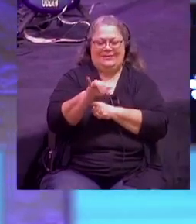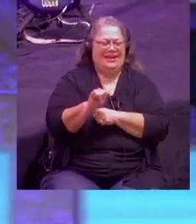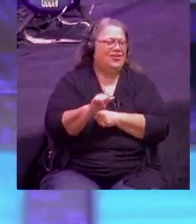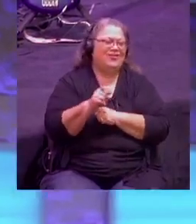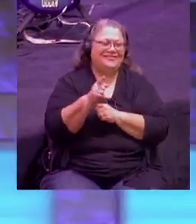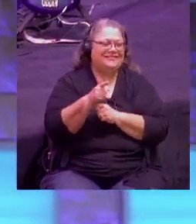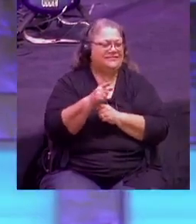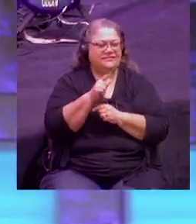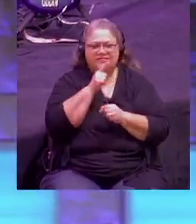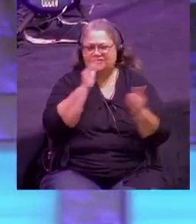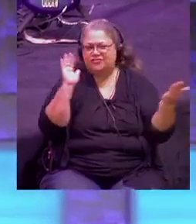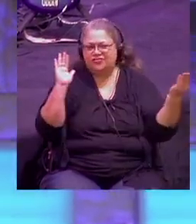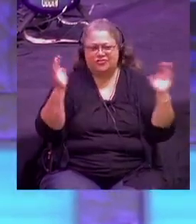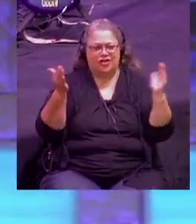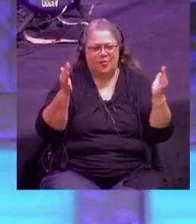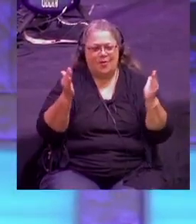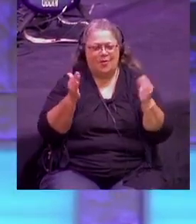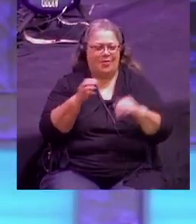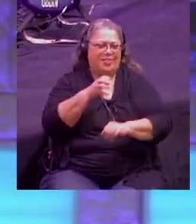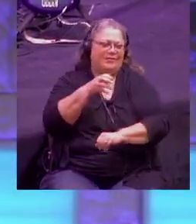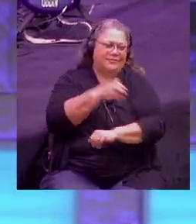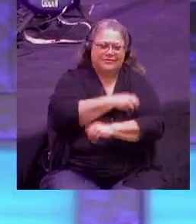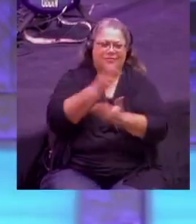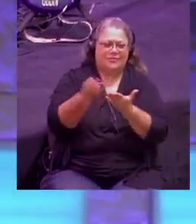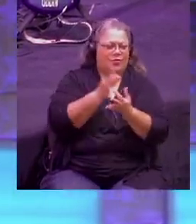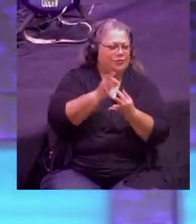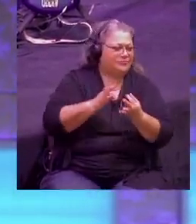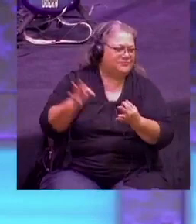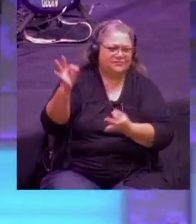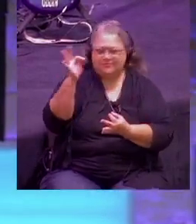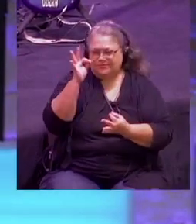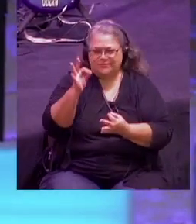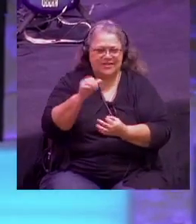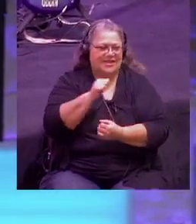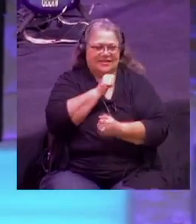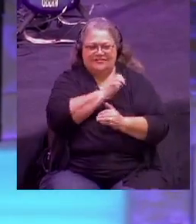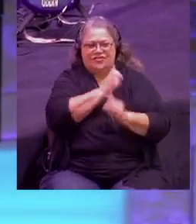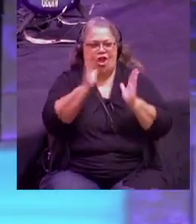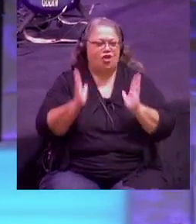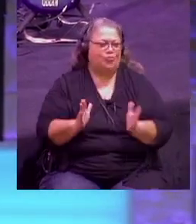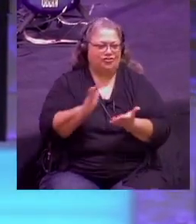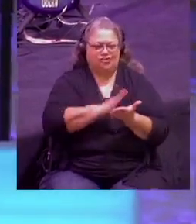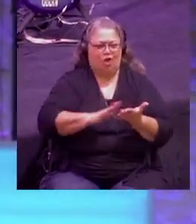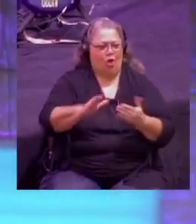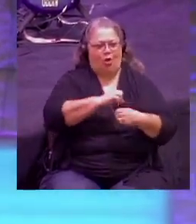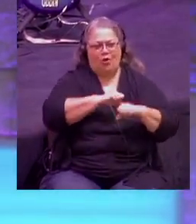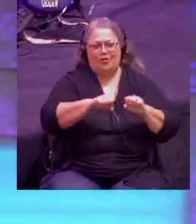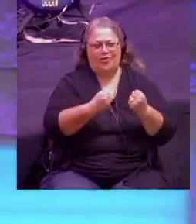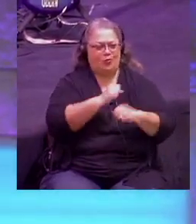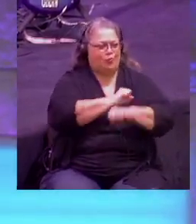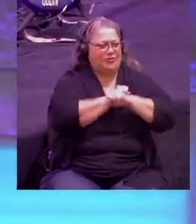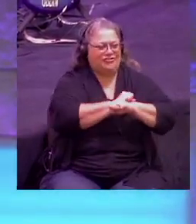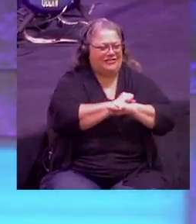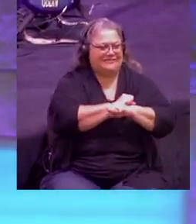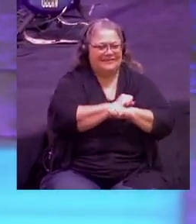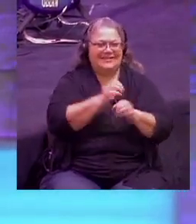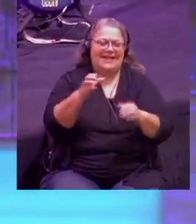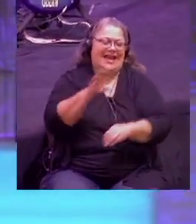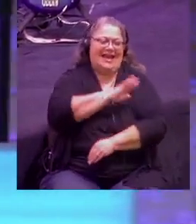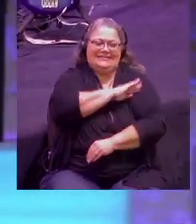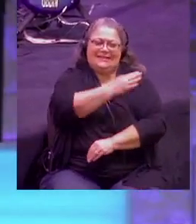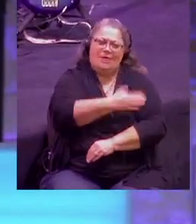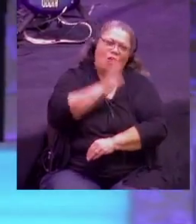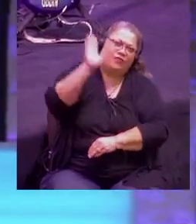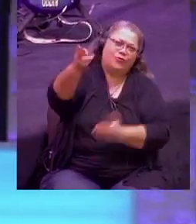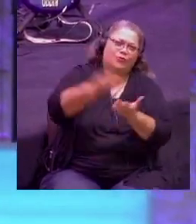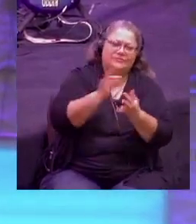not compared to the power of the Holy Ghost. It's not Christian college that breaks the chains. It's the power of the Holy